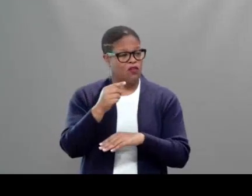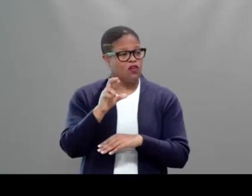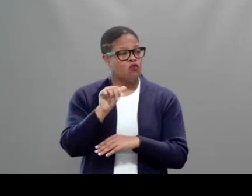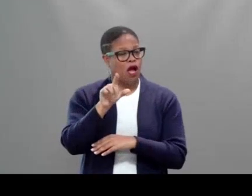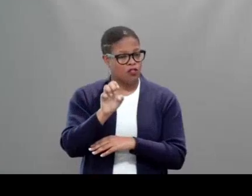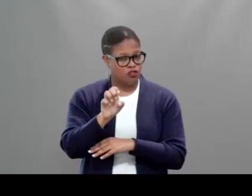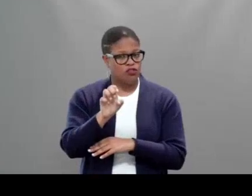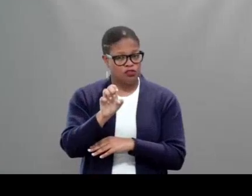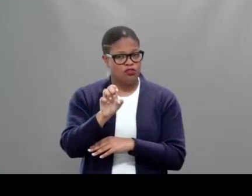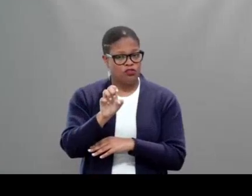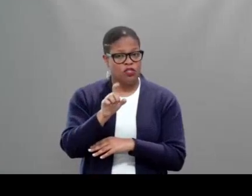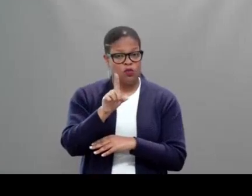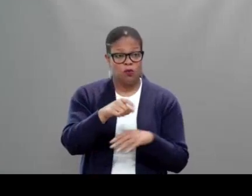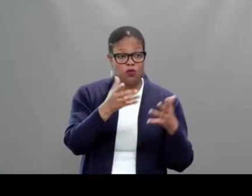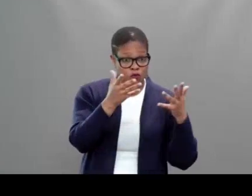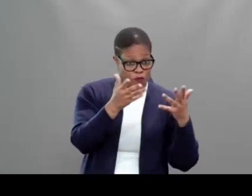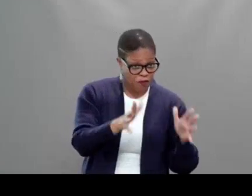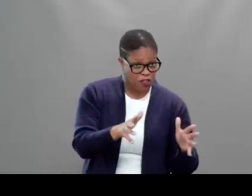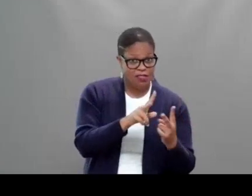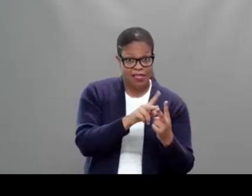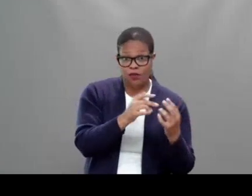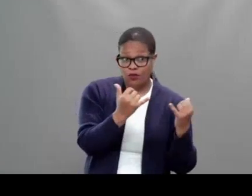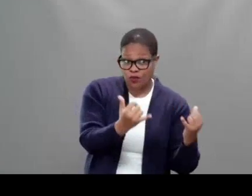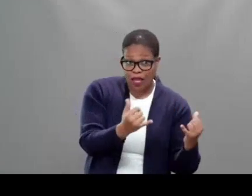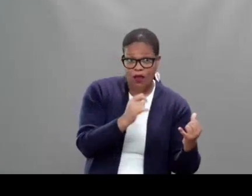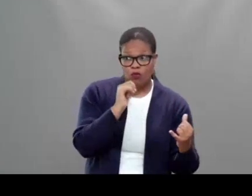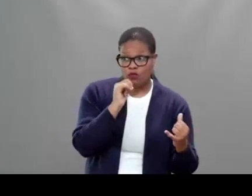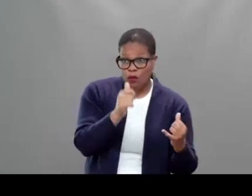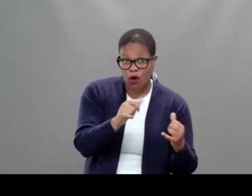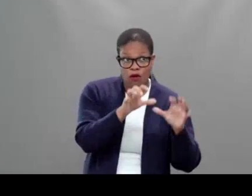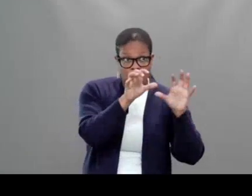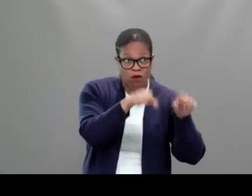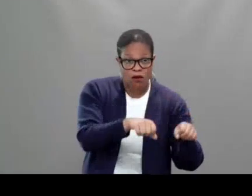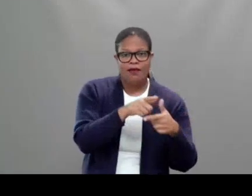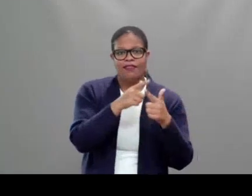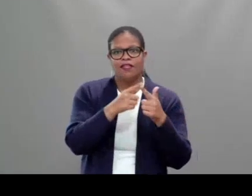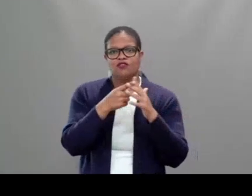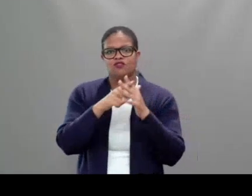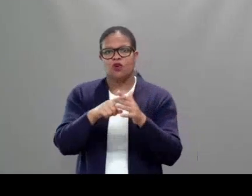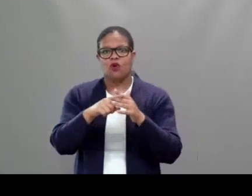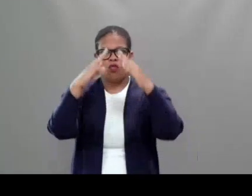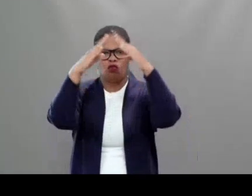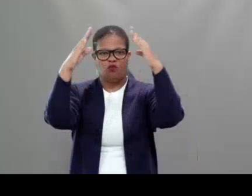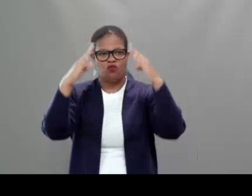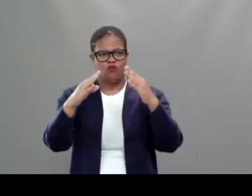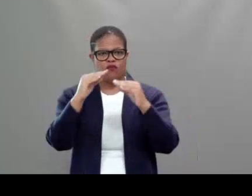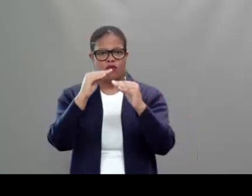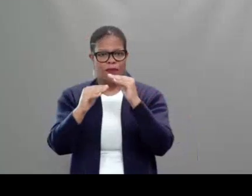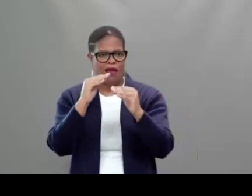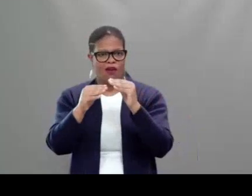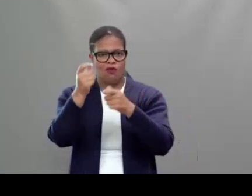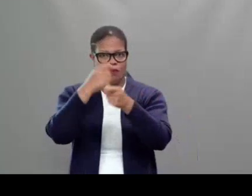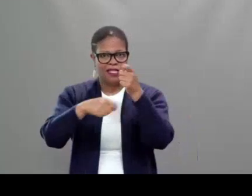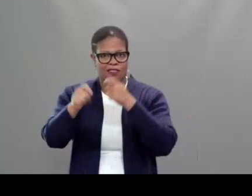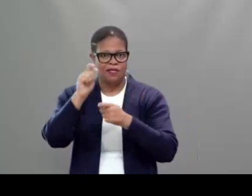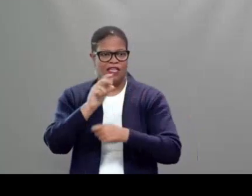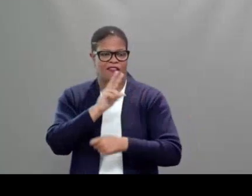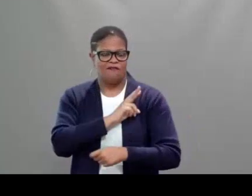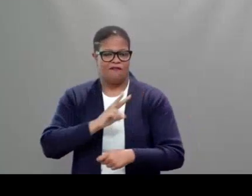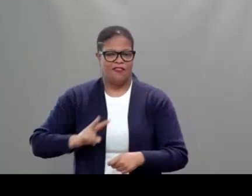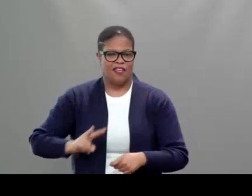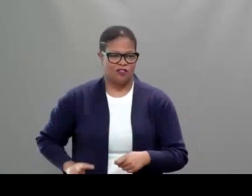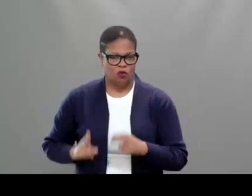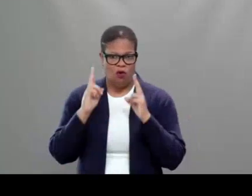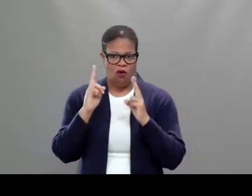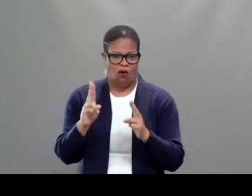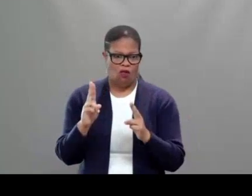or tomorrow, and then start on the roof repair and replacement in Vestal.